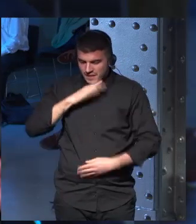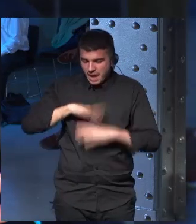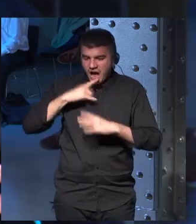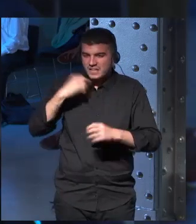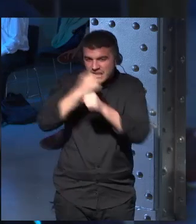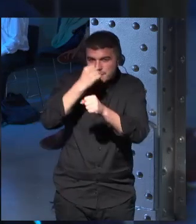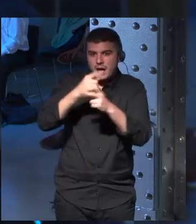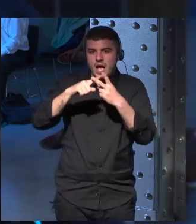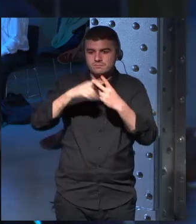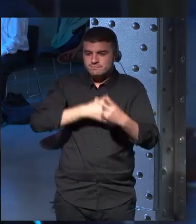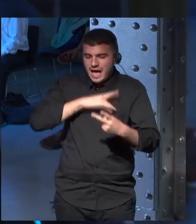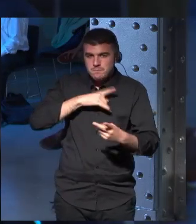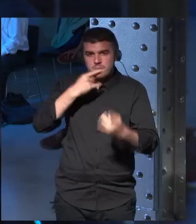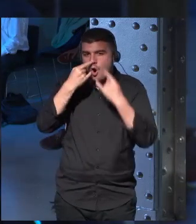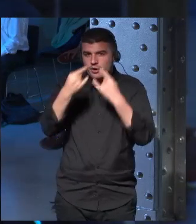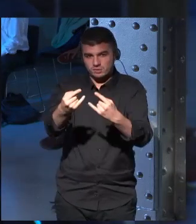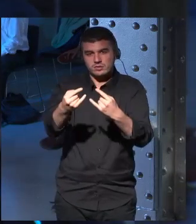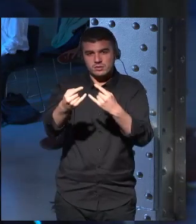as successful therapy.